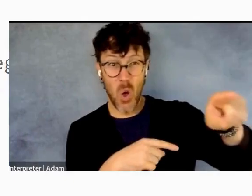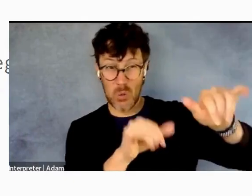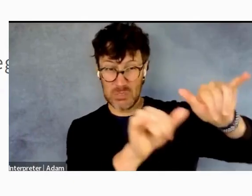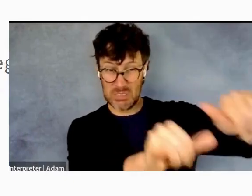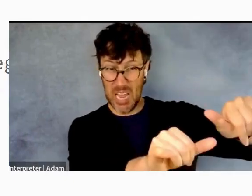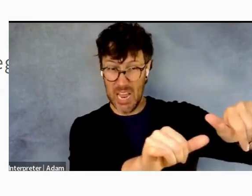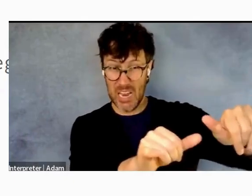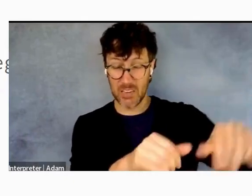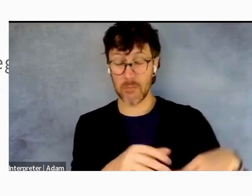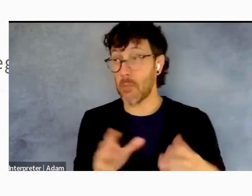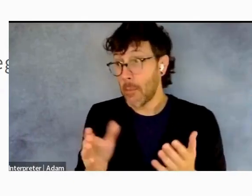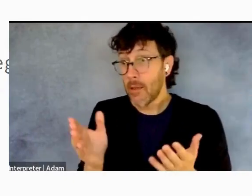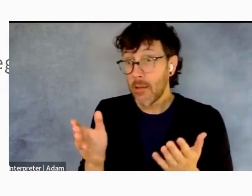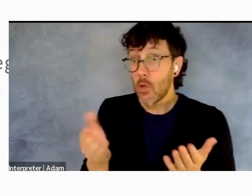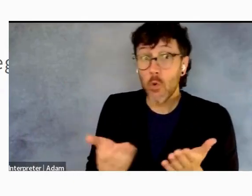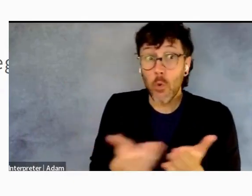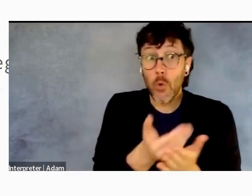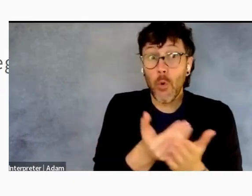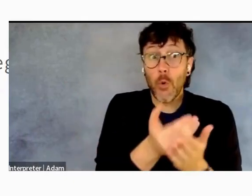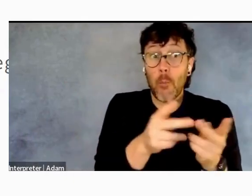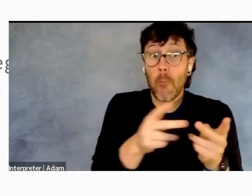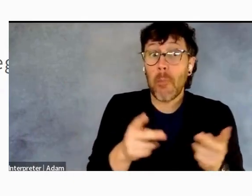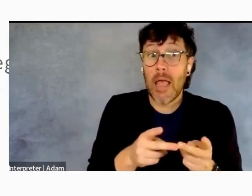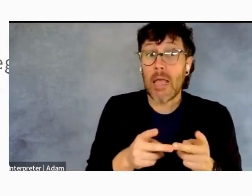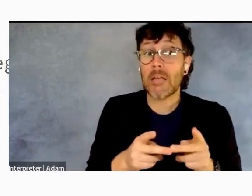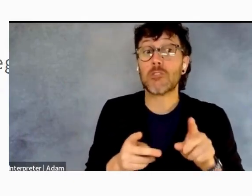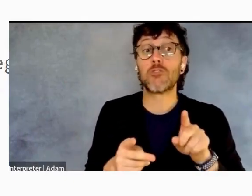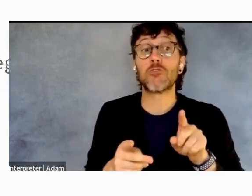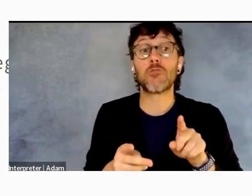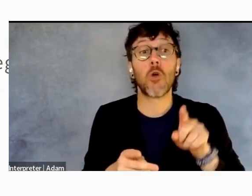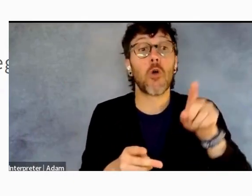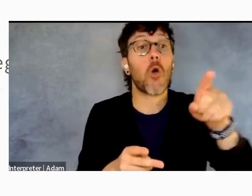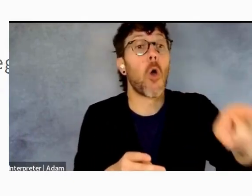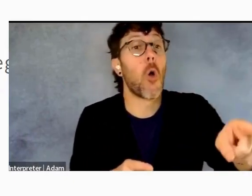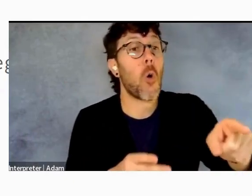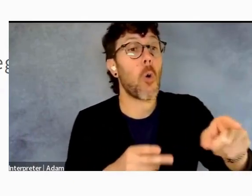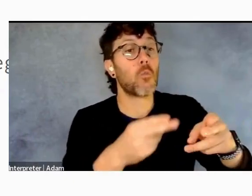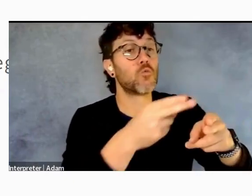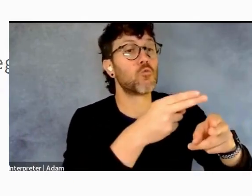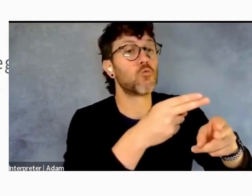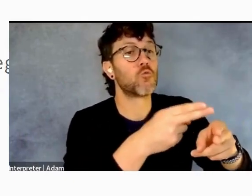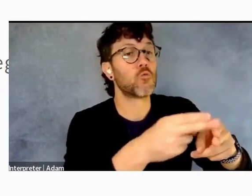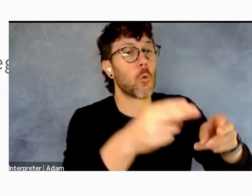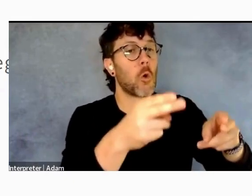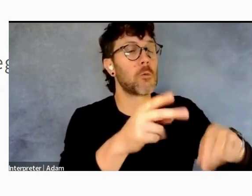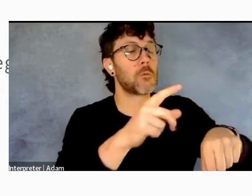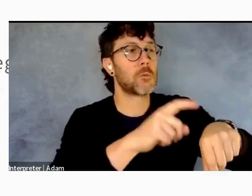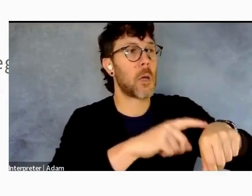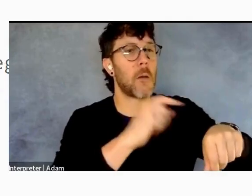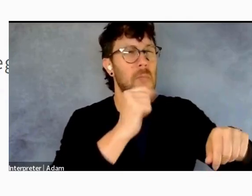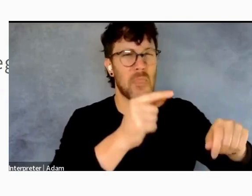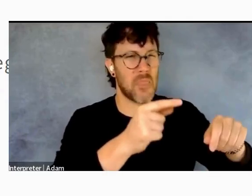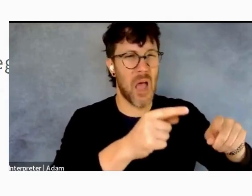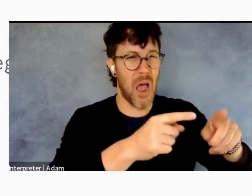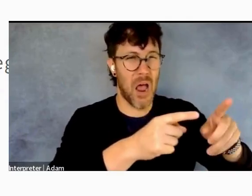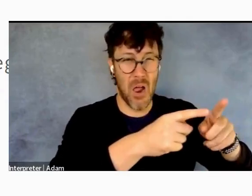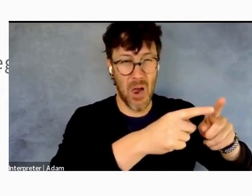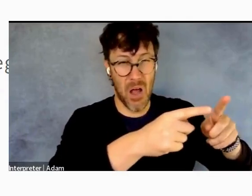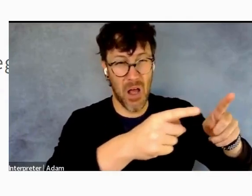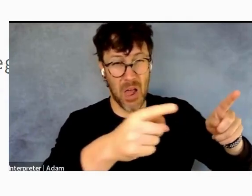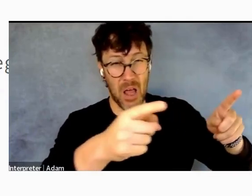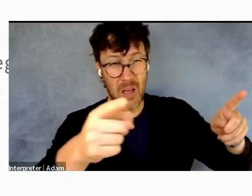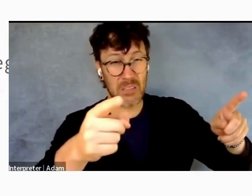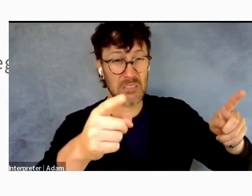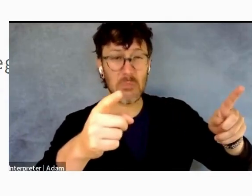going somewhere new, you don't stay for the whole time, but a short time, so that they